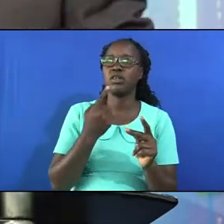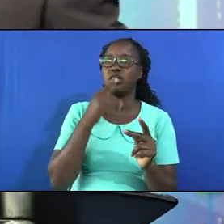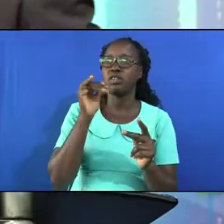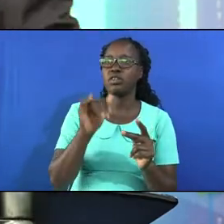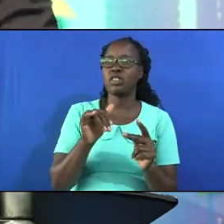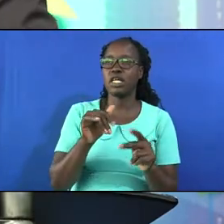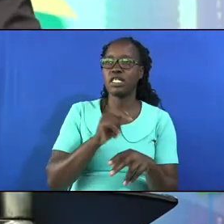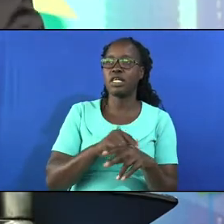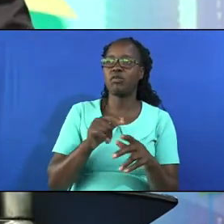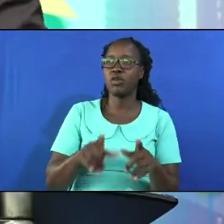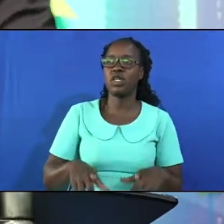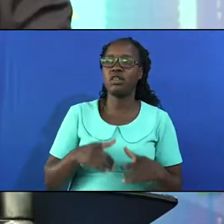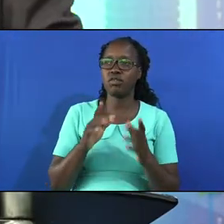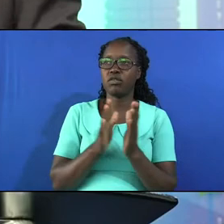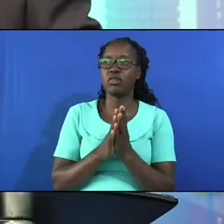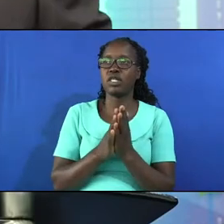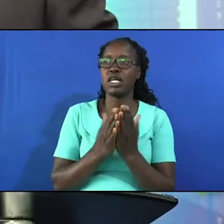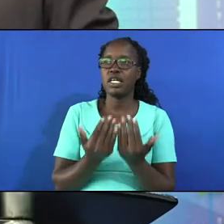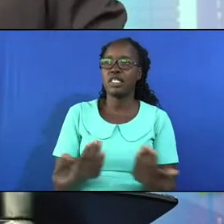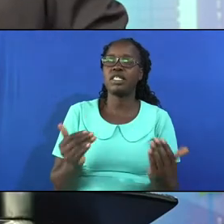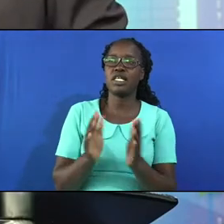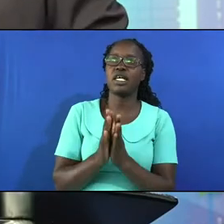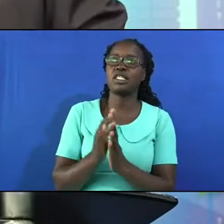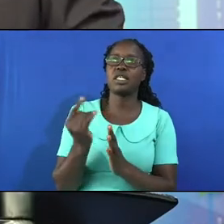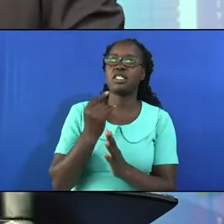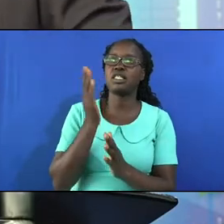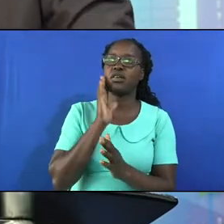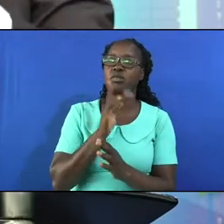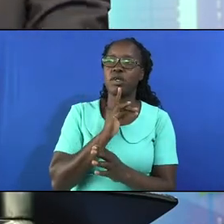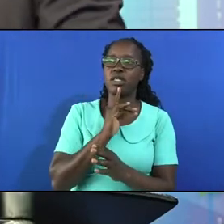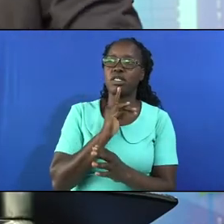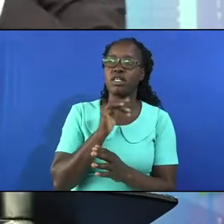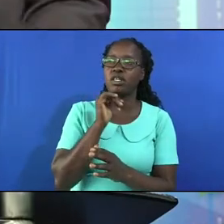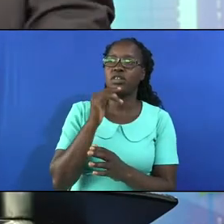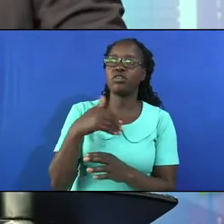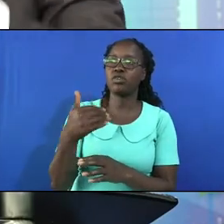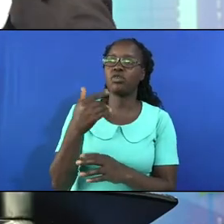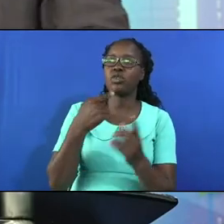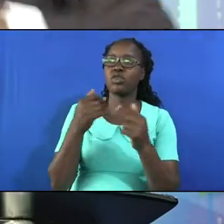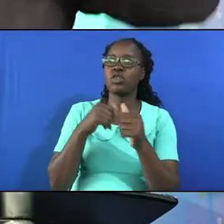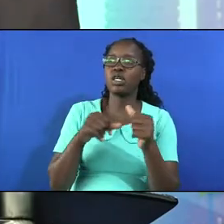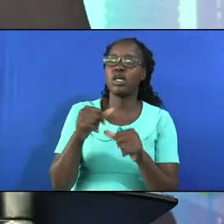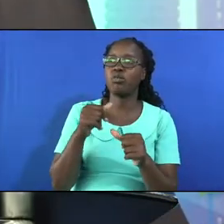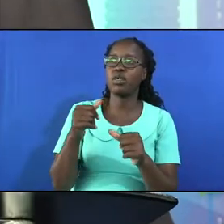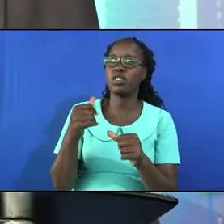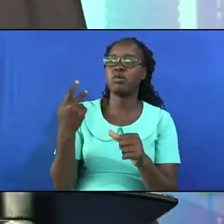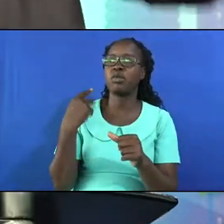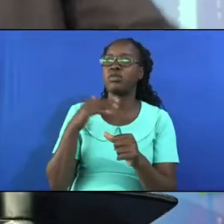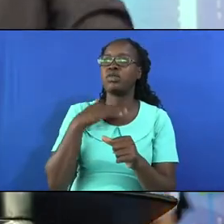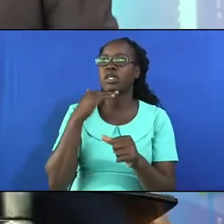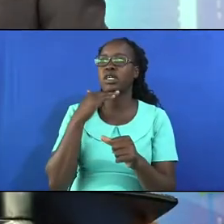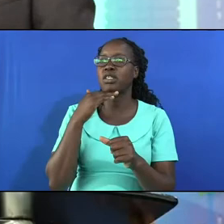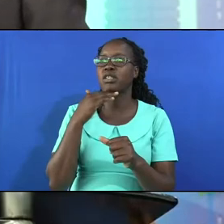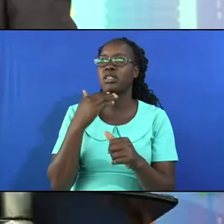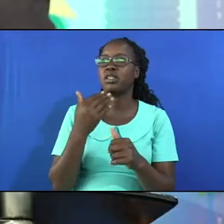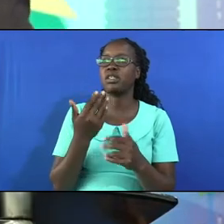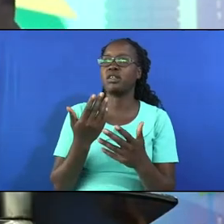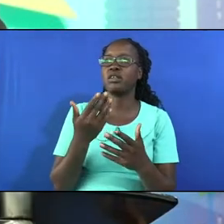So that when you are living with your child as a single parent, you are not always talking about the spouse who died or